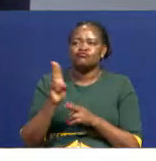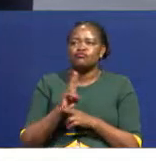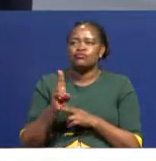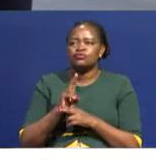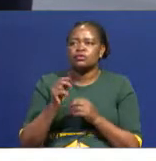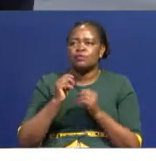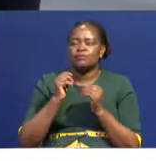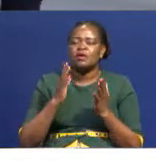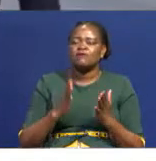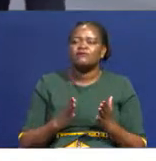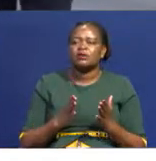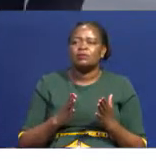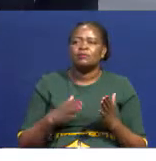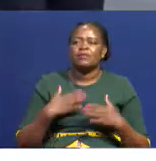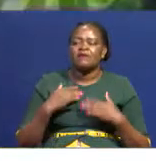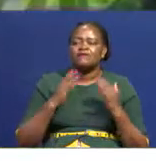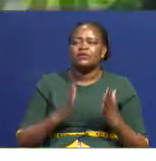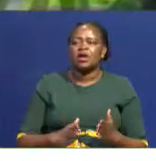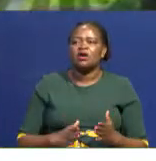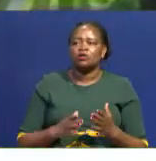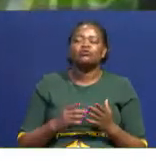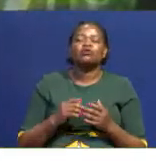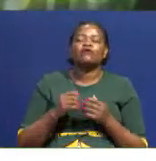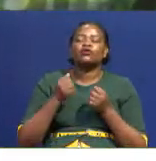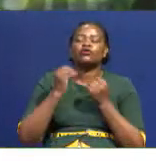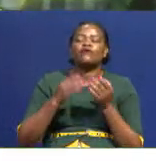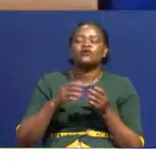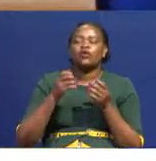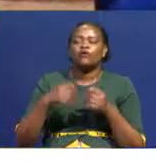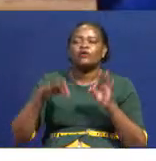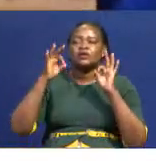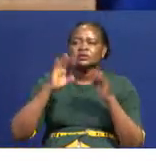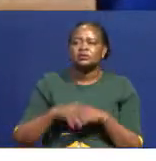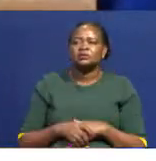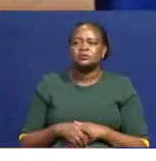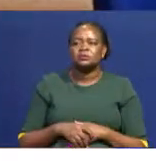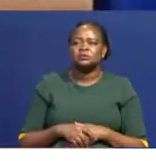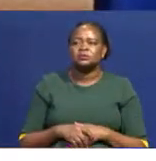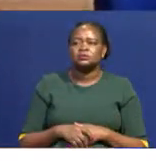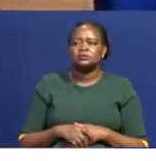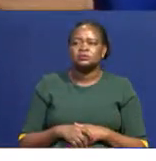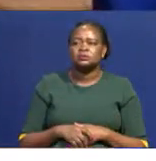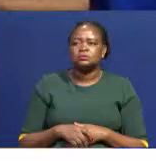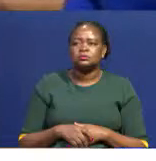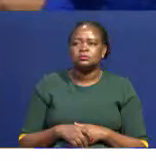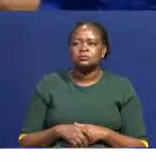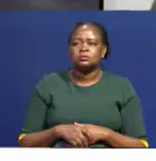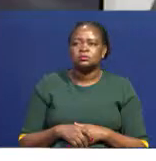behavior of traffic police officers. Gishoke Washira, Prime Edition.